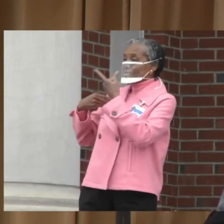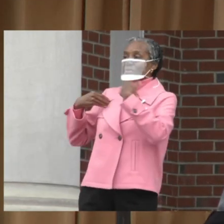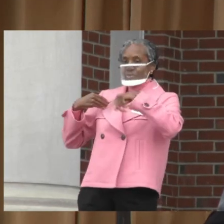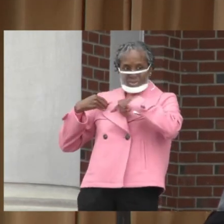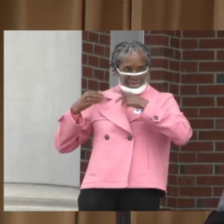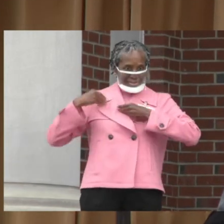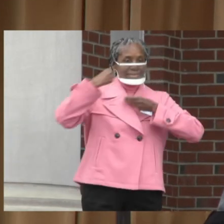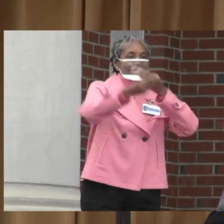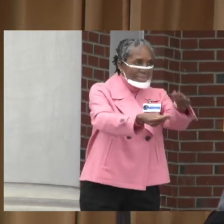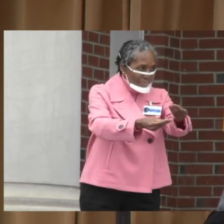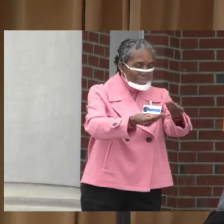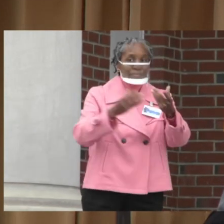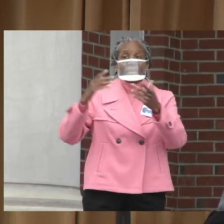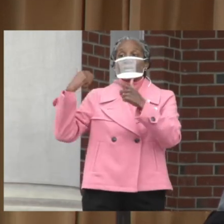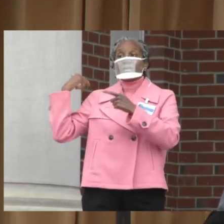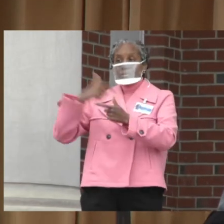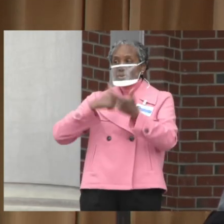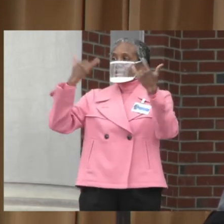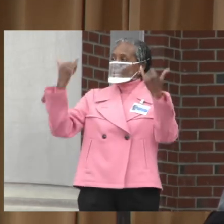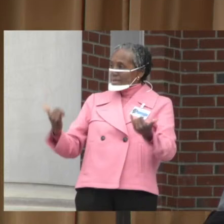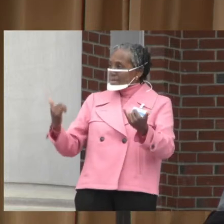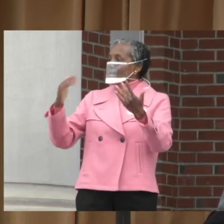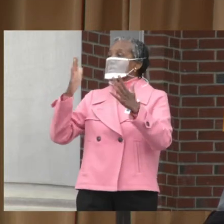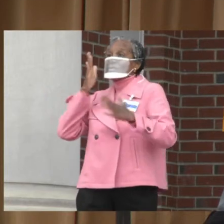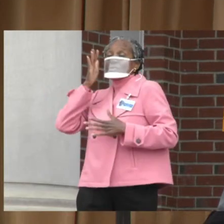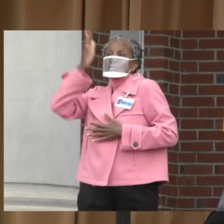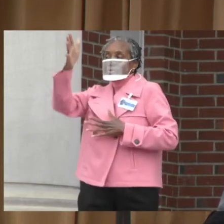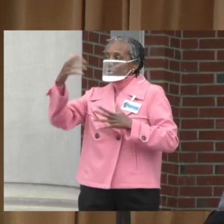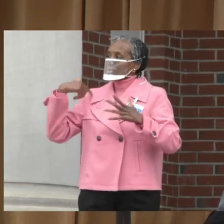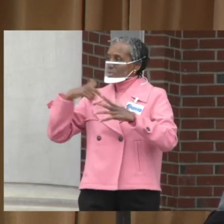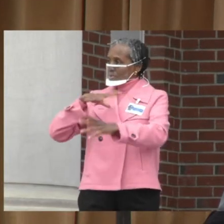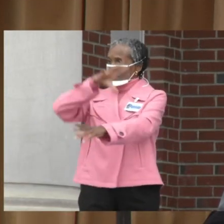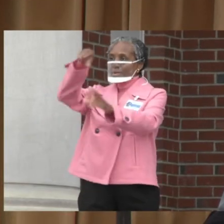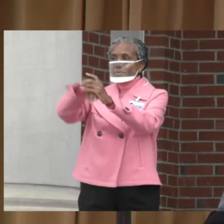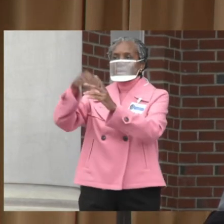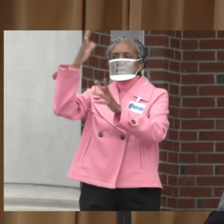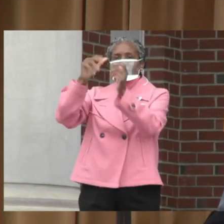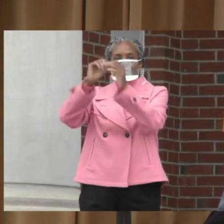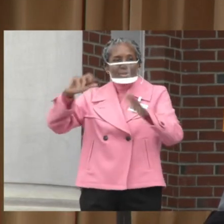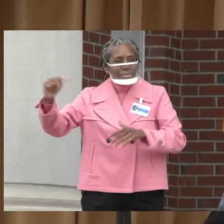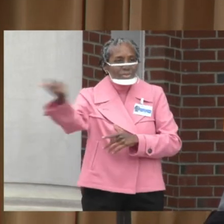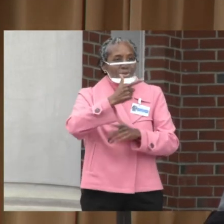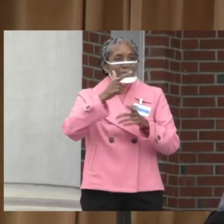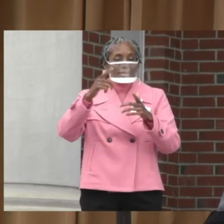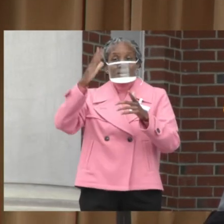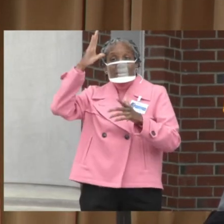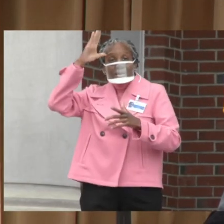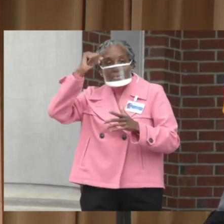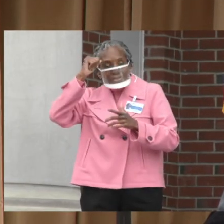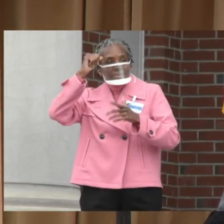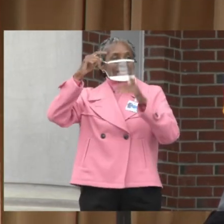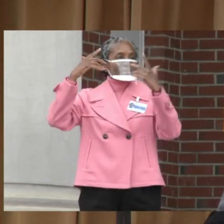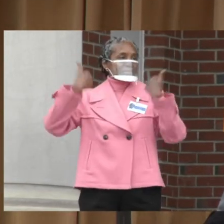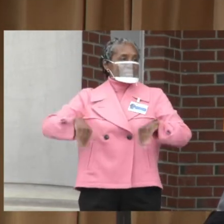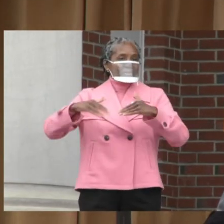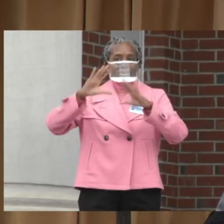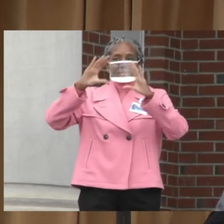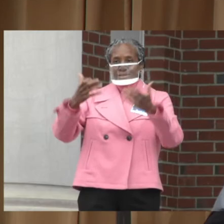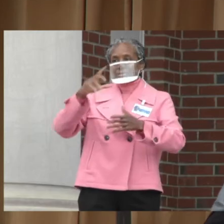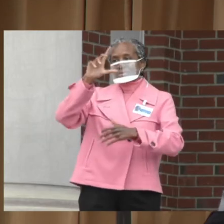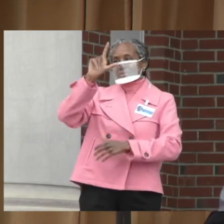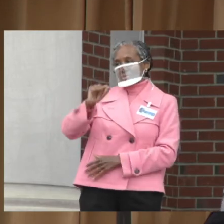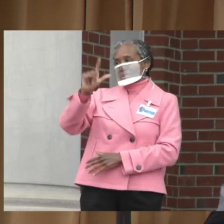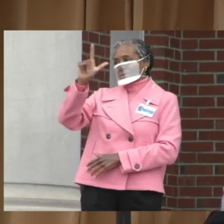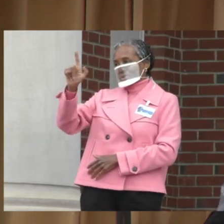here. We are the makings of the future. God bless you all, the undaunted class of